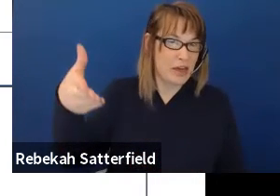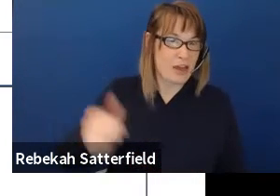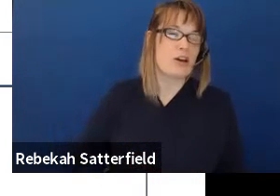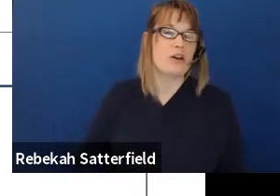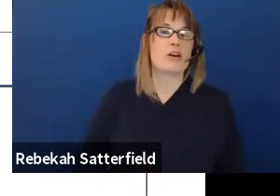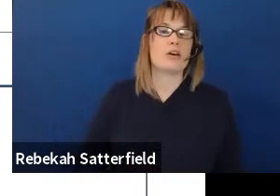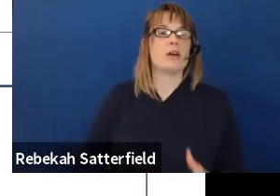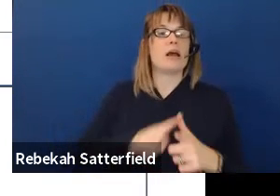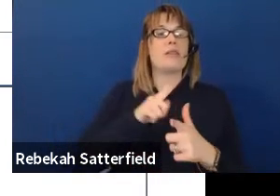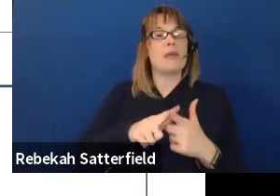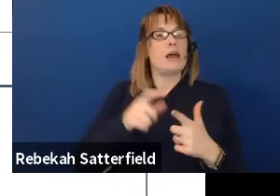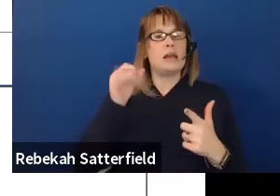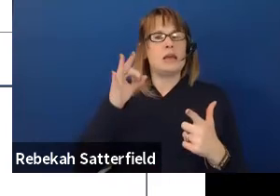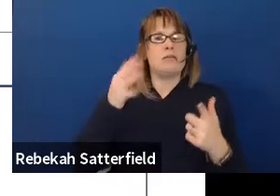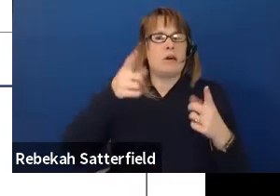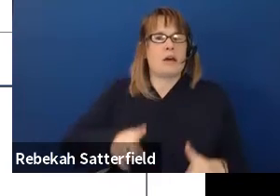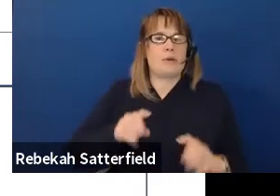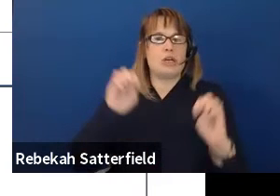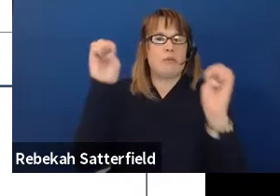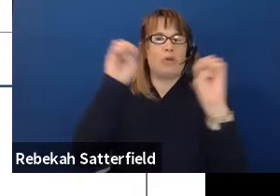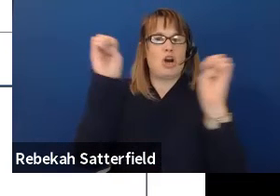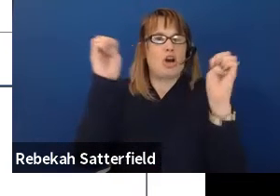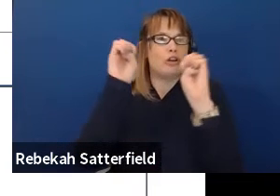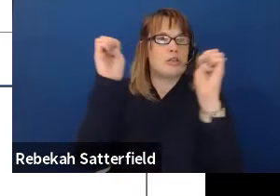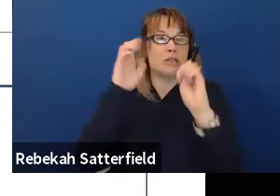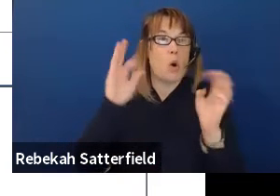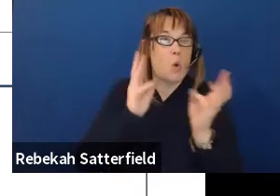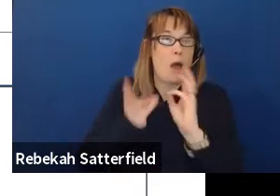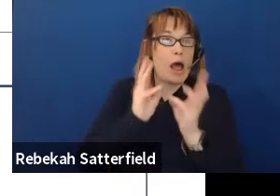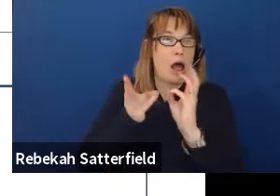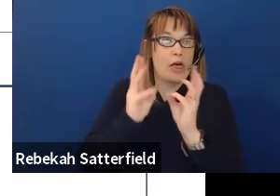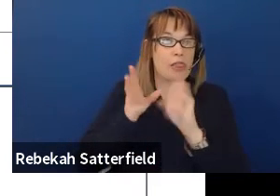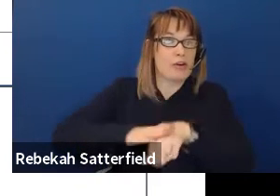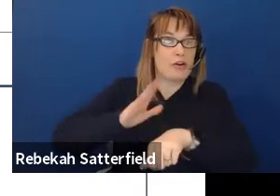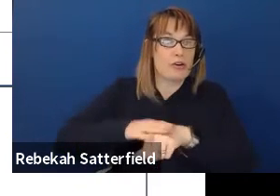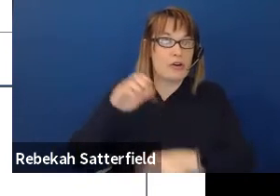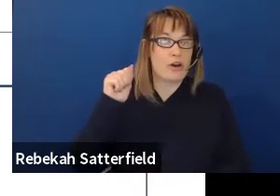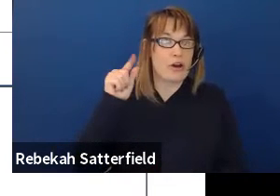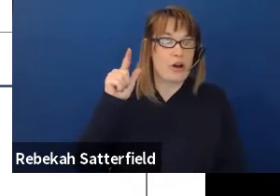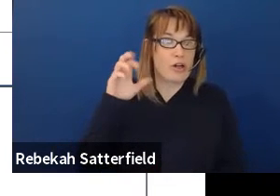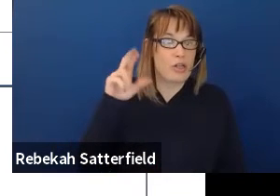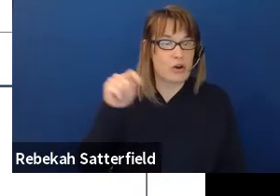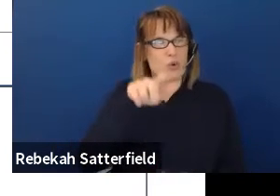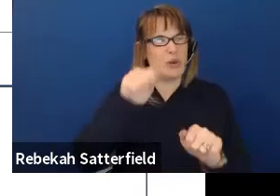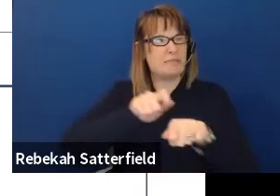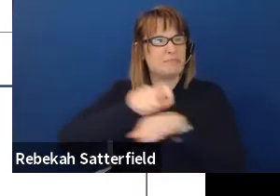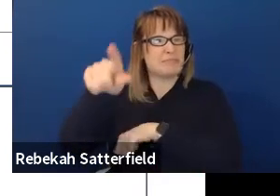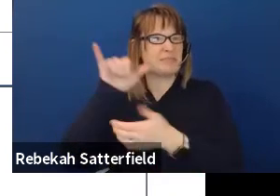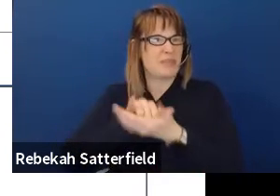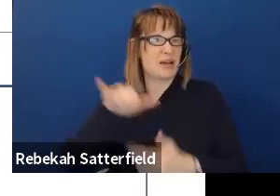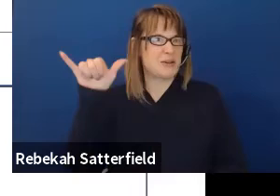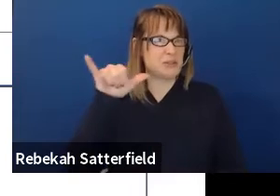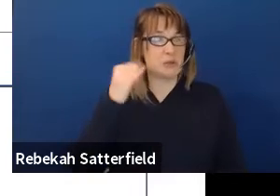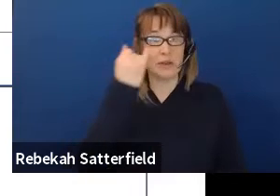extreme end, they can be some emergency preparedness or weather alerts. So depending upon where you are in the country, if you're out west,